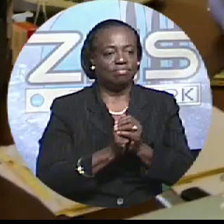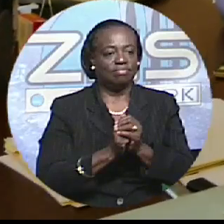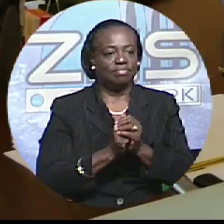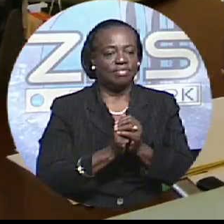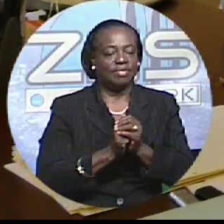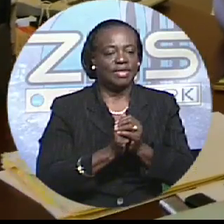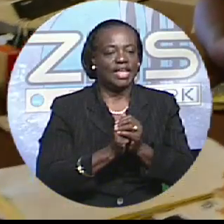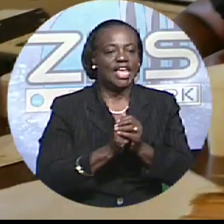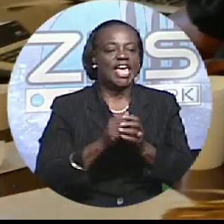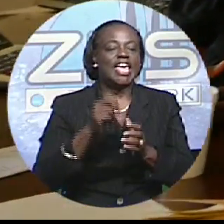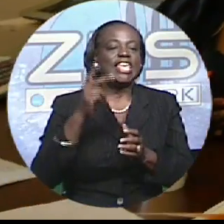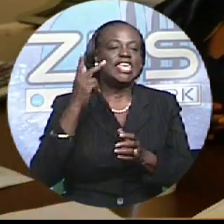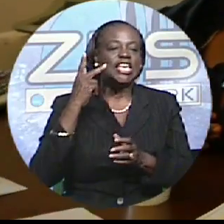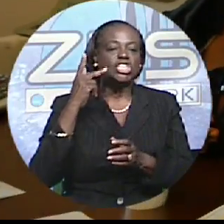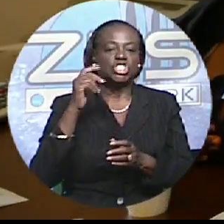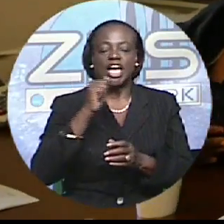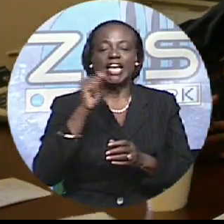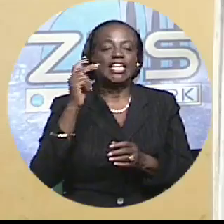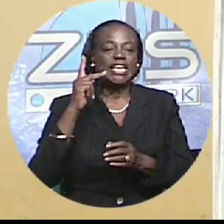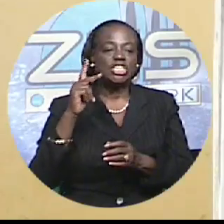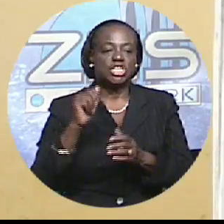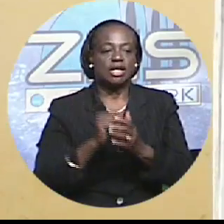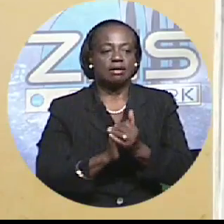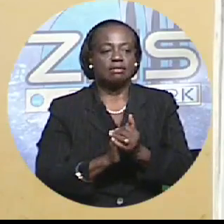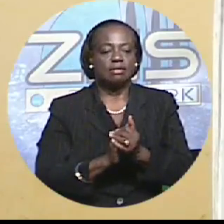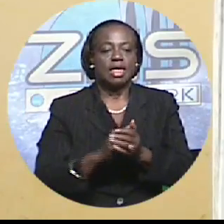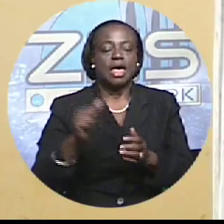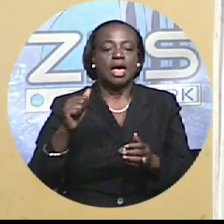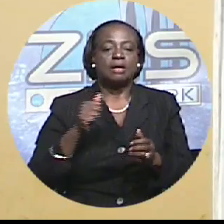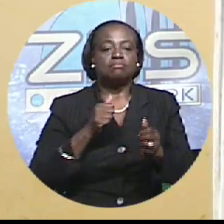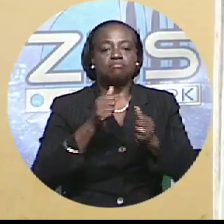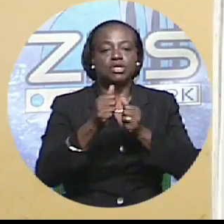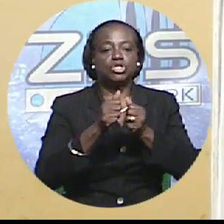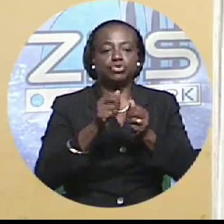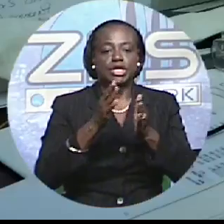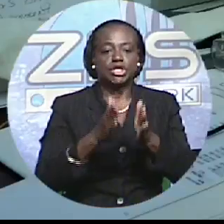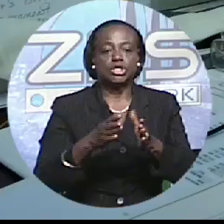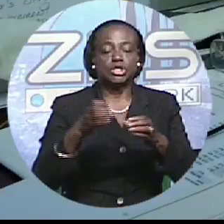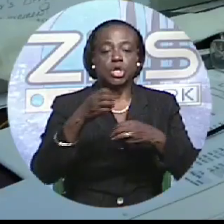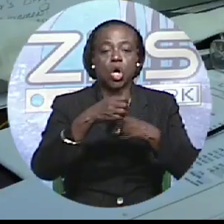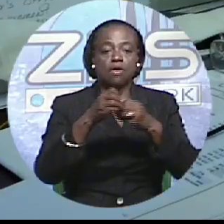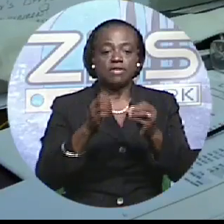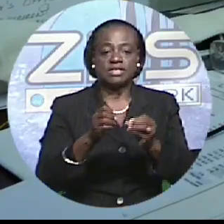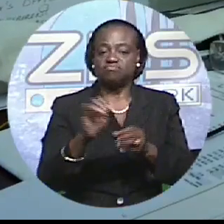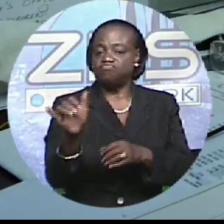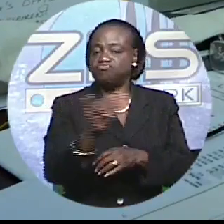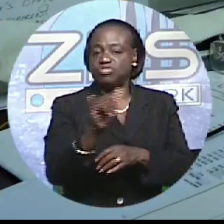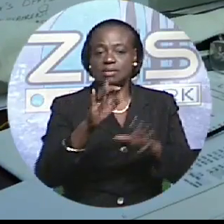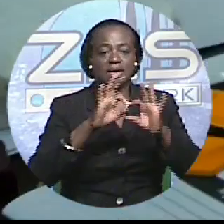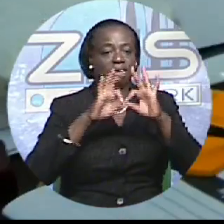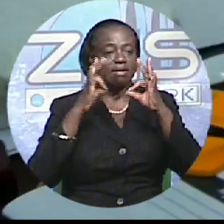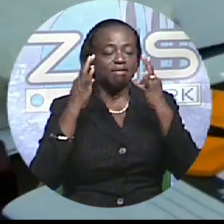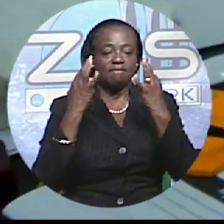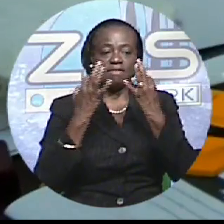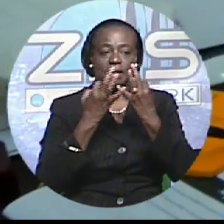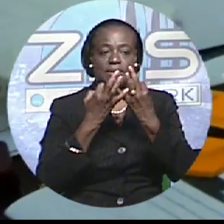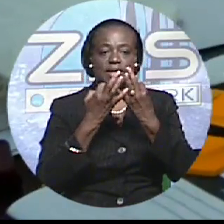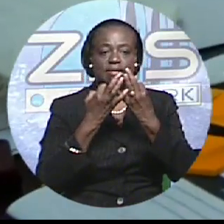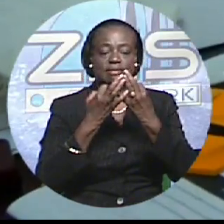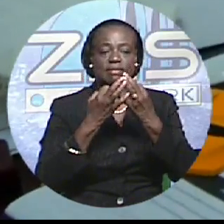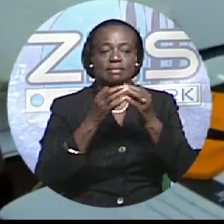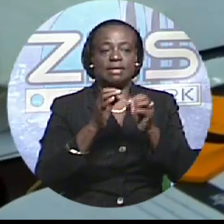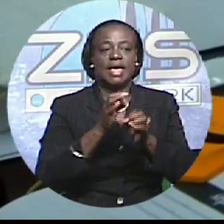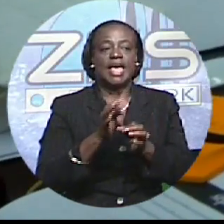Keisha and Keishla. Here at the administrator's office, they're like family, an extension of the three-settlement island